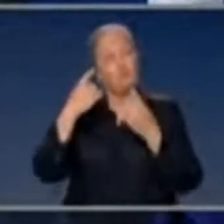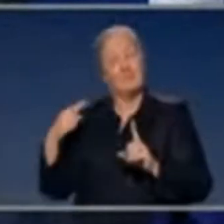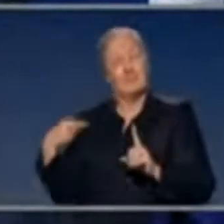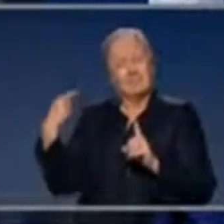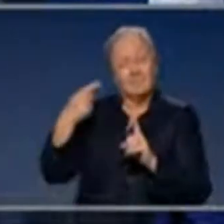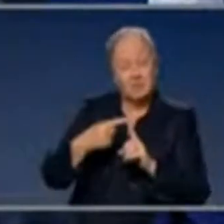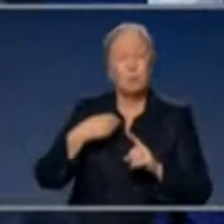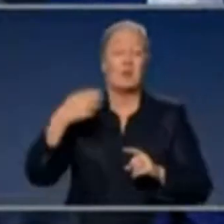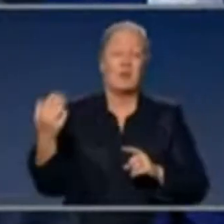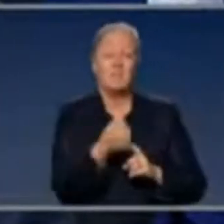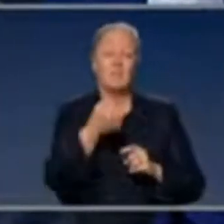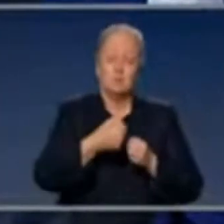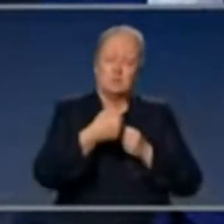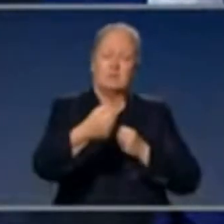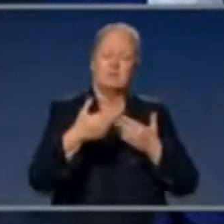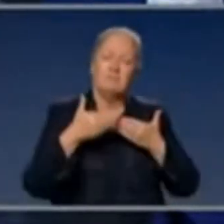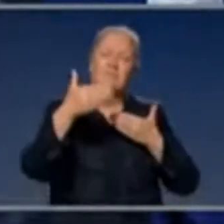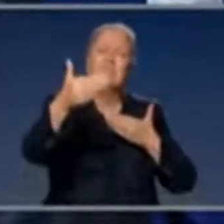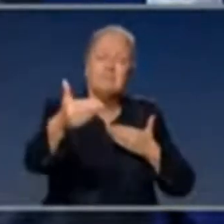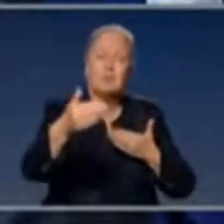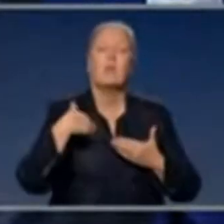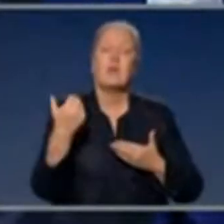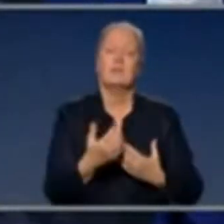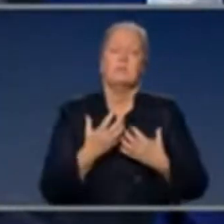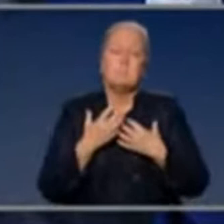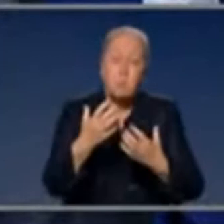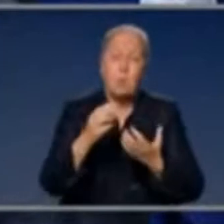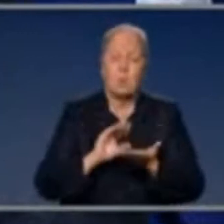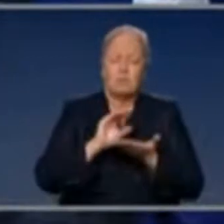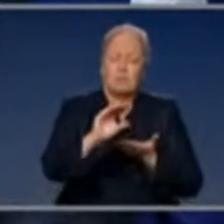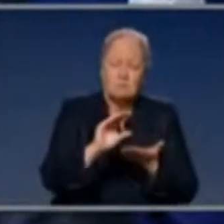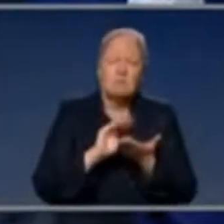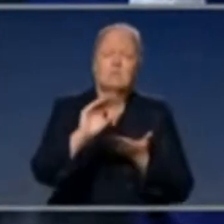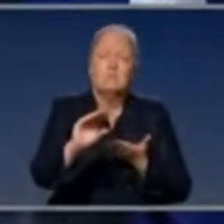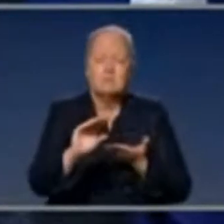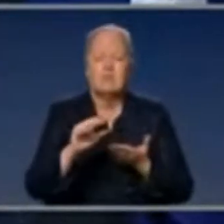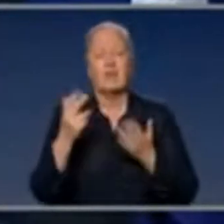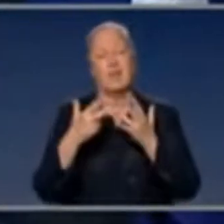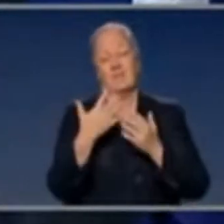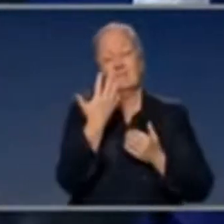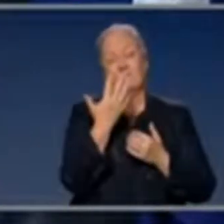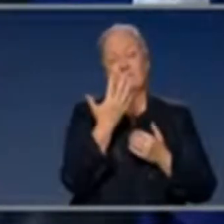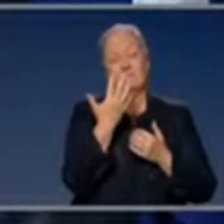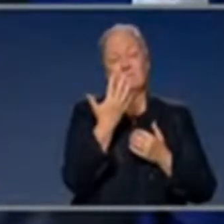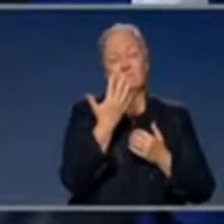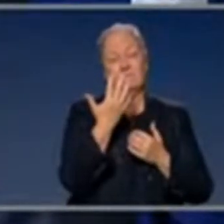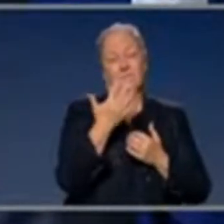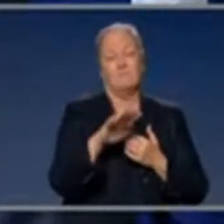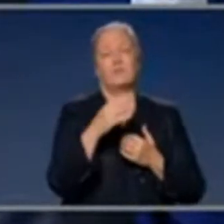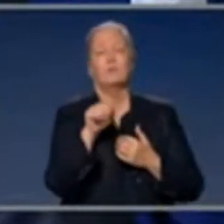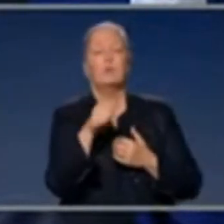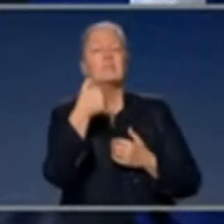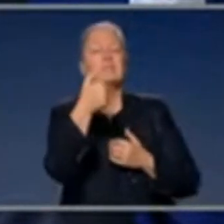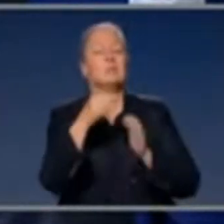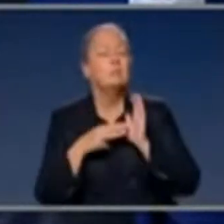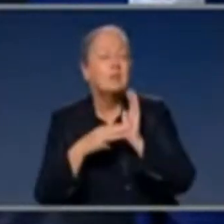going to need to be doing them for much longer, and further resource and support will be necessary. There's also a further $50.6 million that will be provided